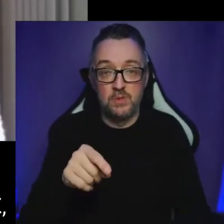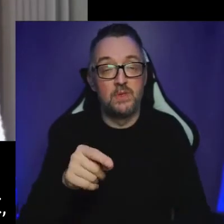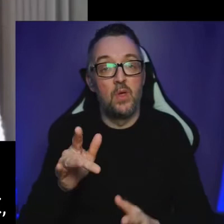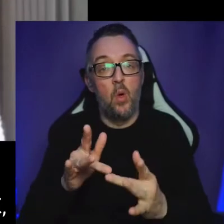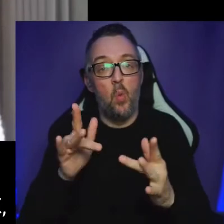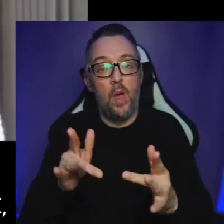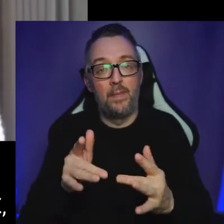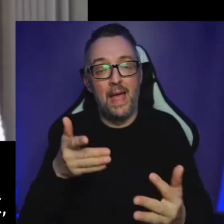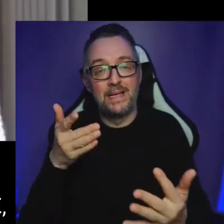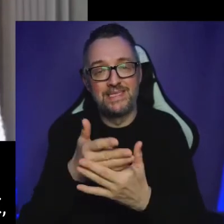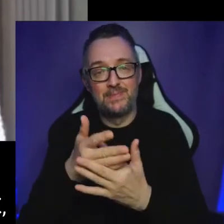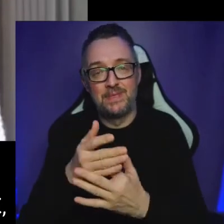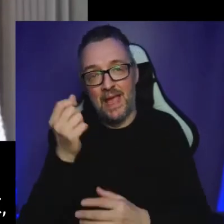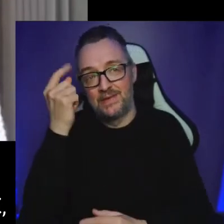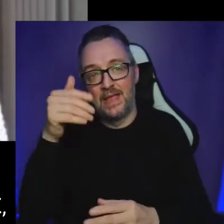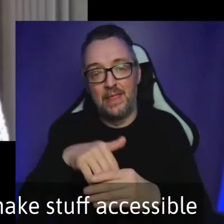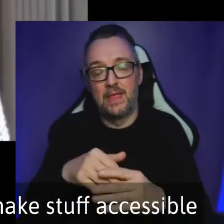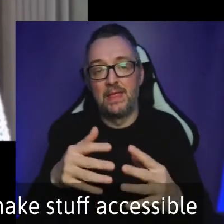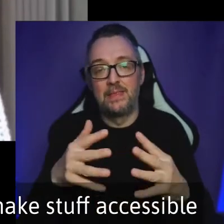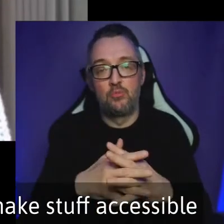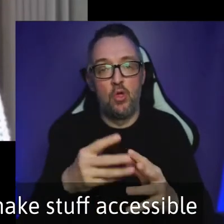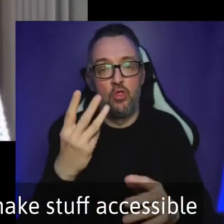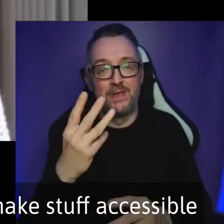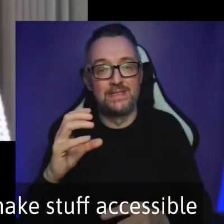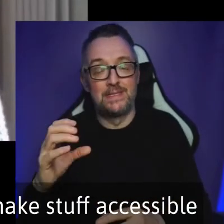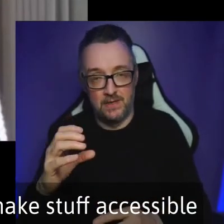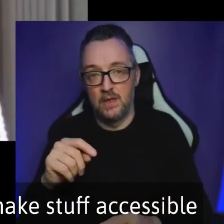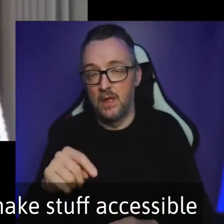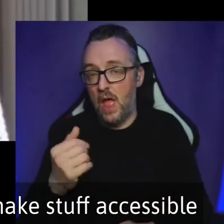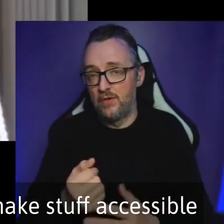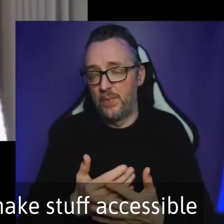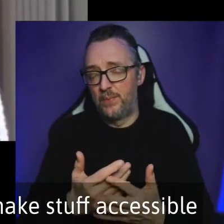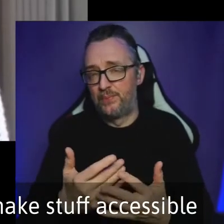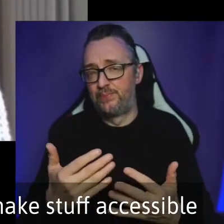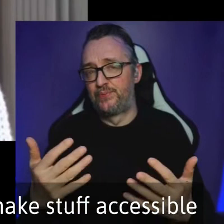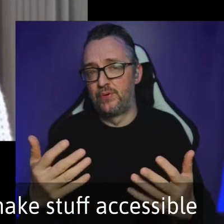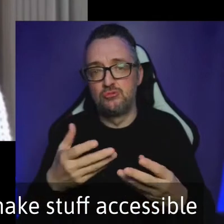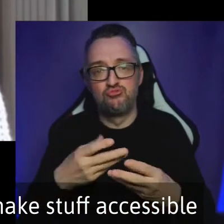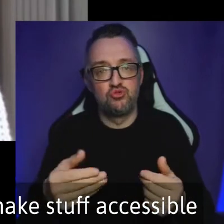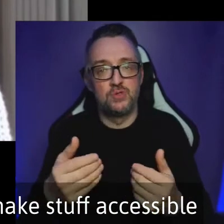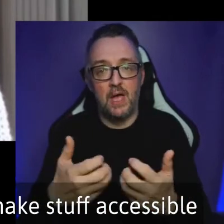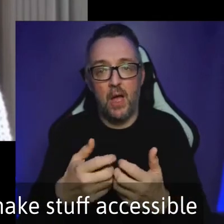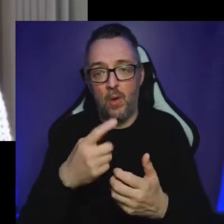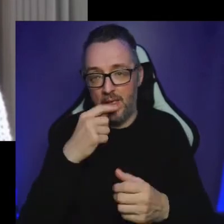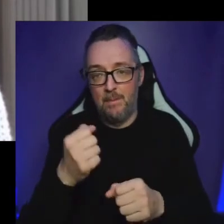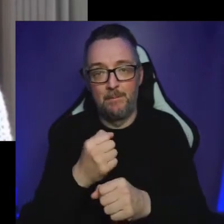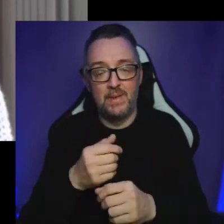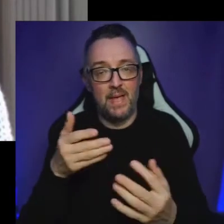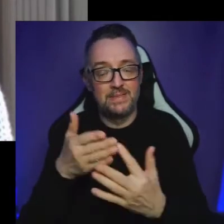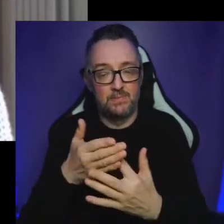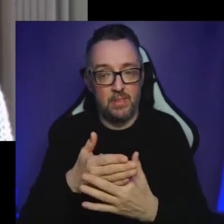Accessibility Initiative within the W3C, they have a huge amount of resources on how to make stuff accessible.